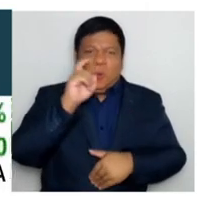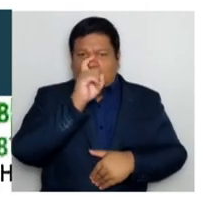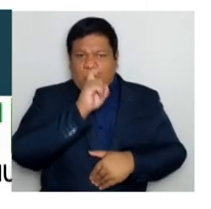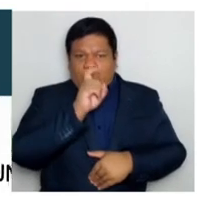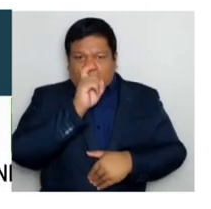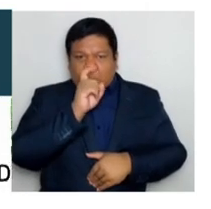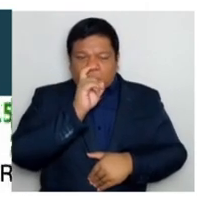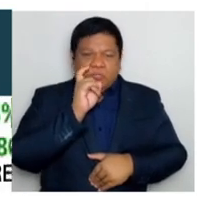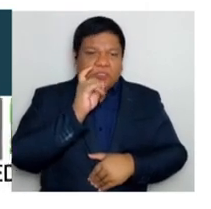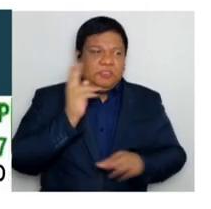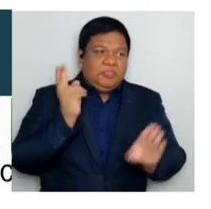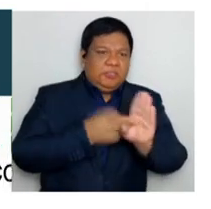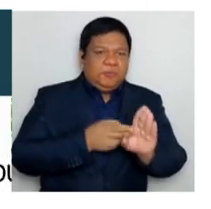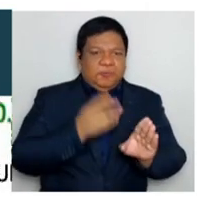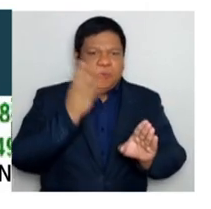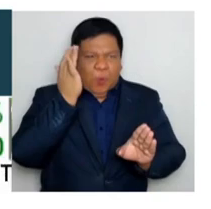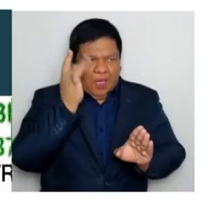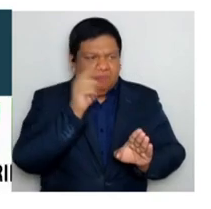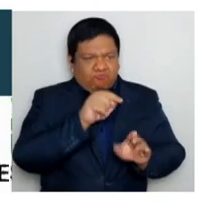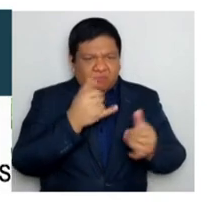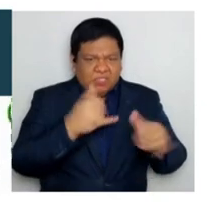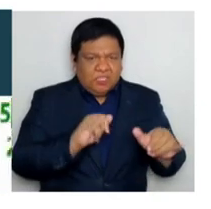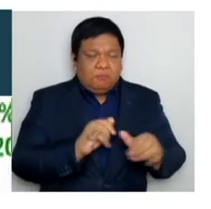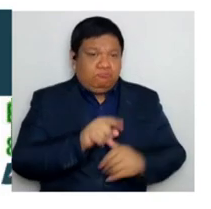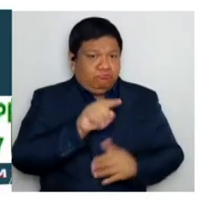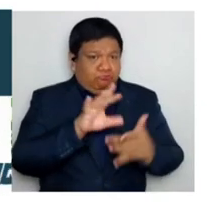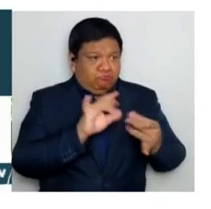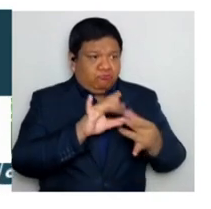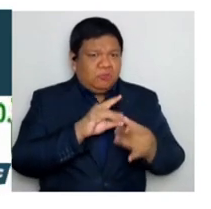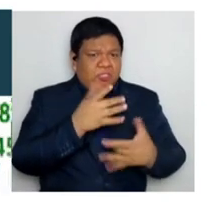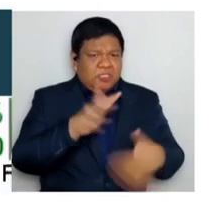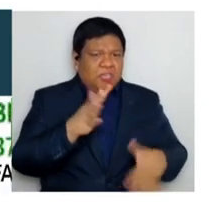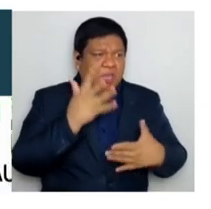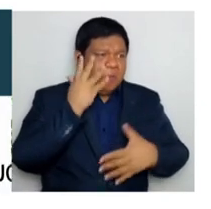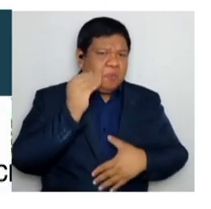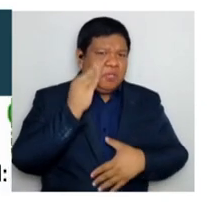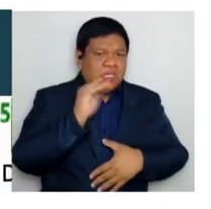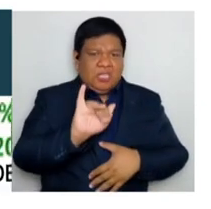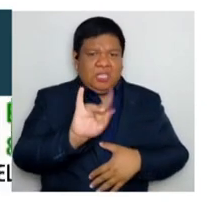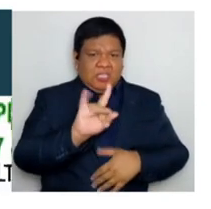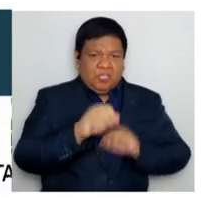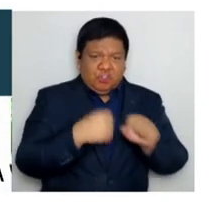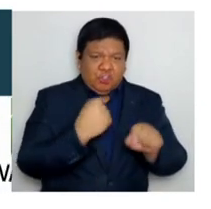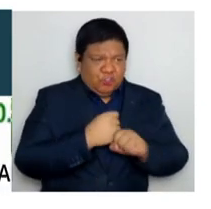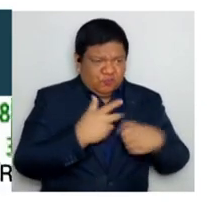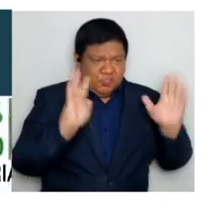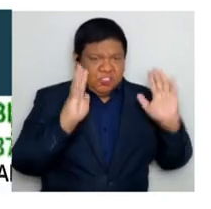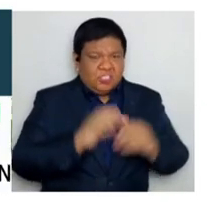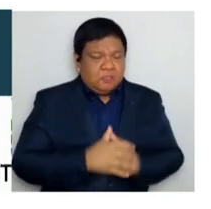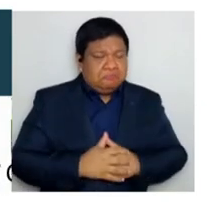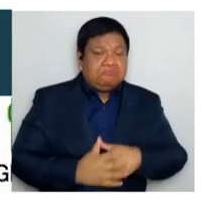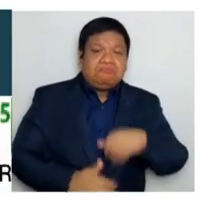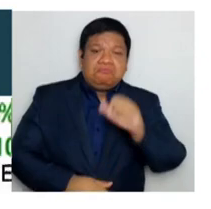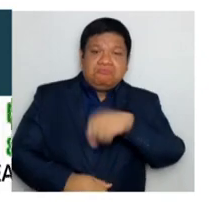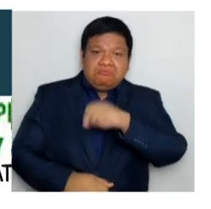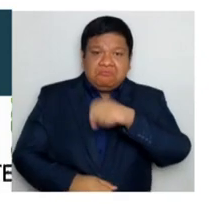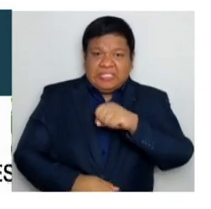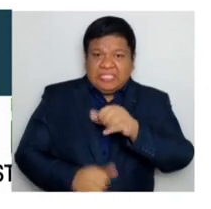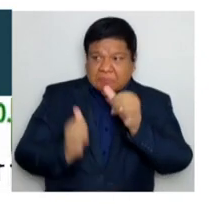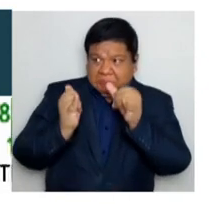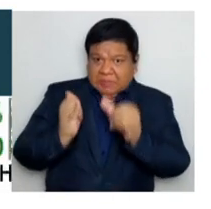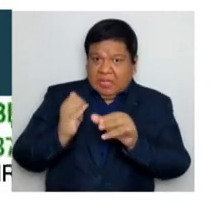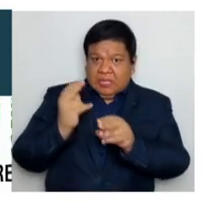there be a place for you still? You said it yourself. You've had three terms. Yes. It may be the same names, but